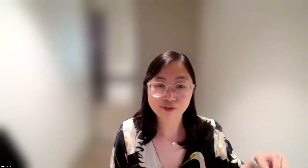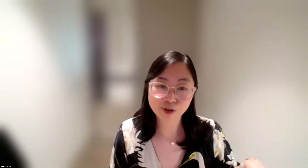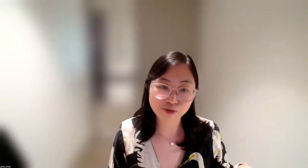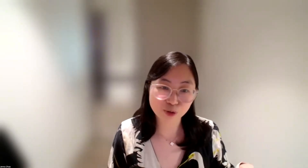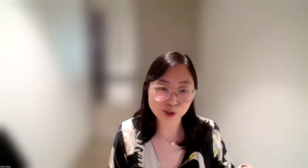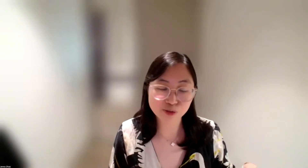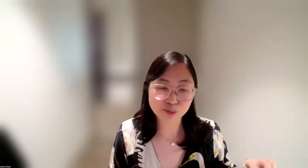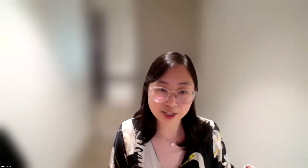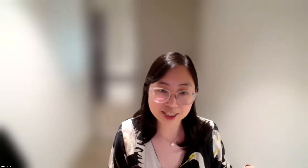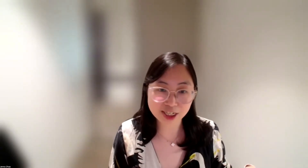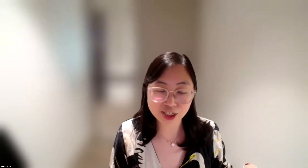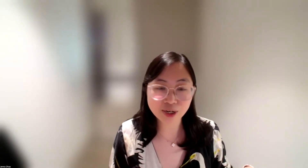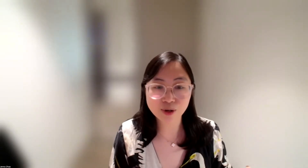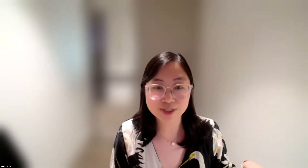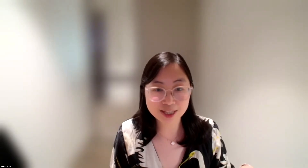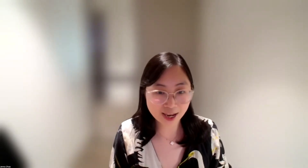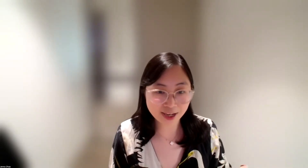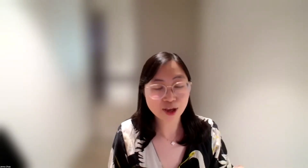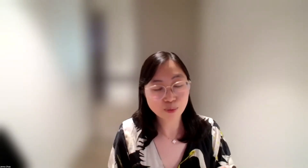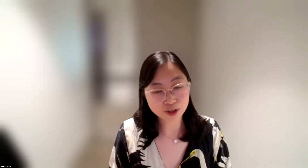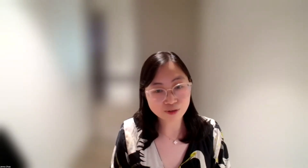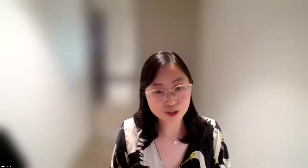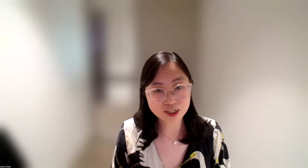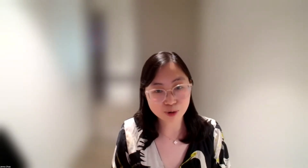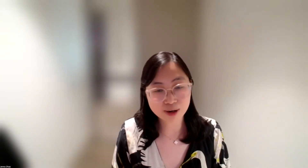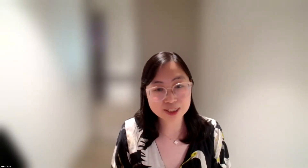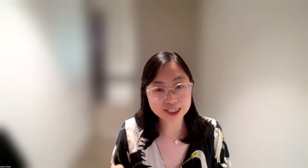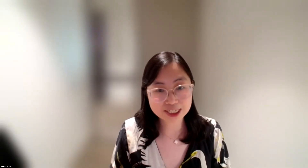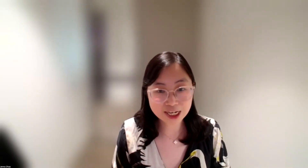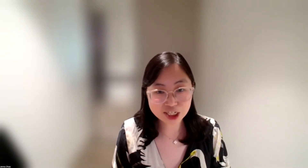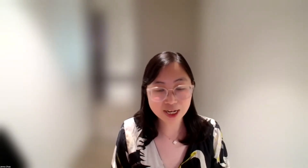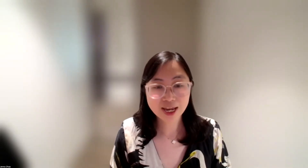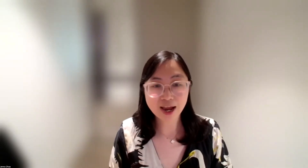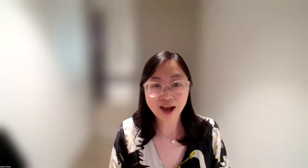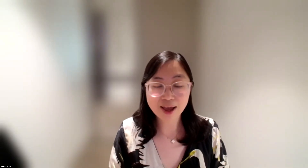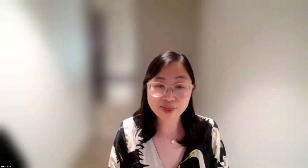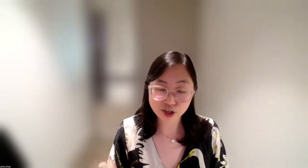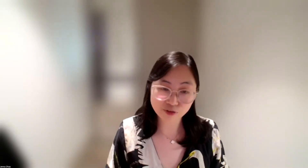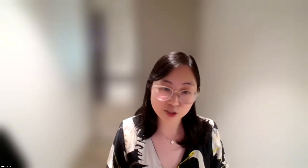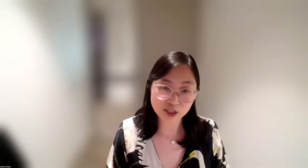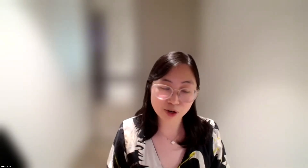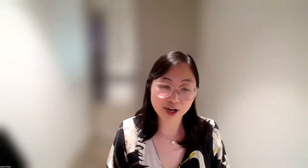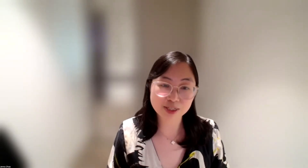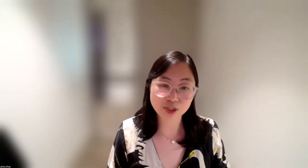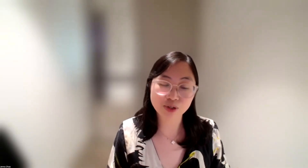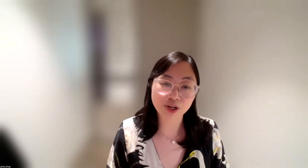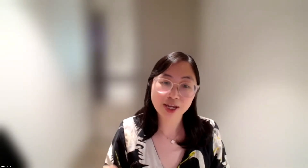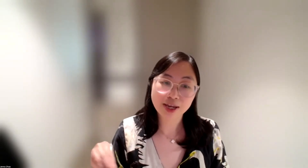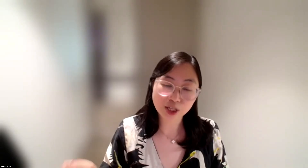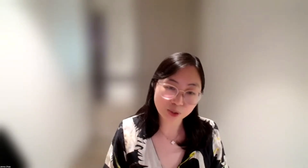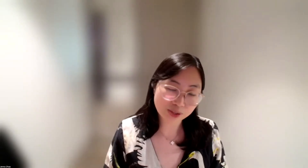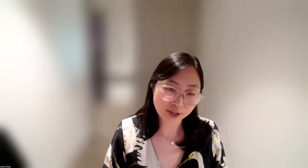come first and foremost from accreditation, who say what university programs need to teach, and then university programs